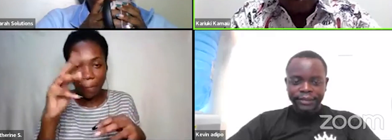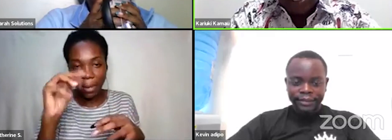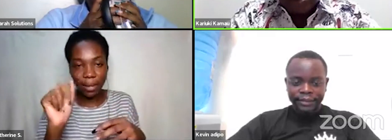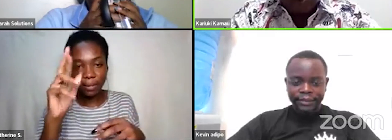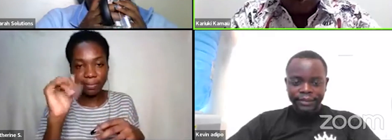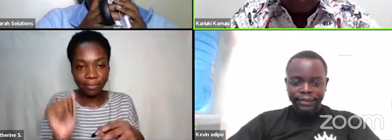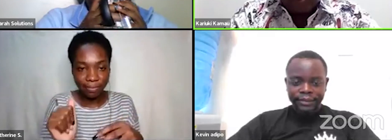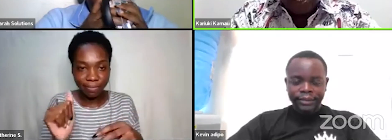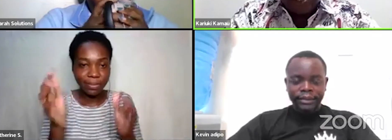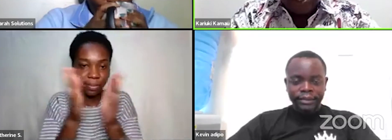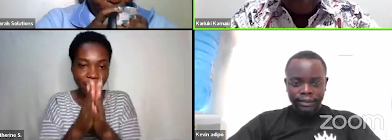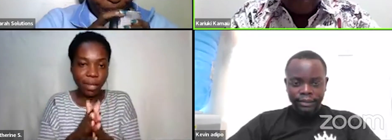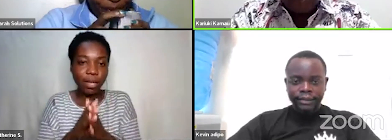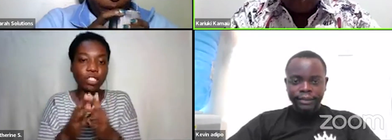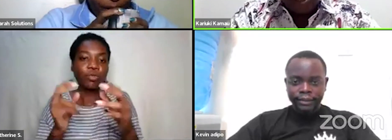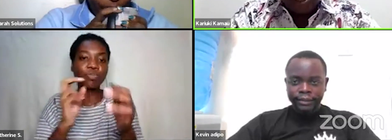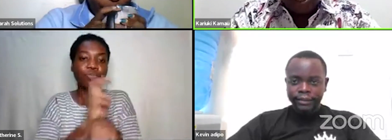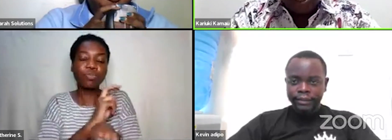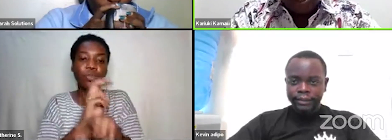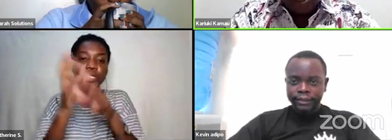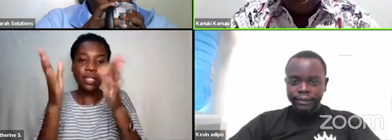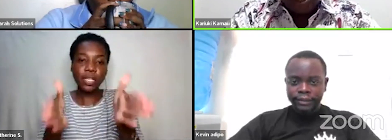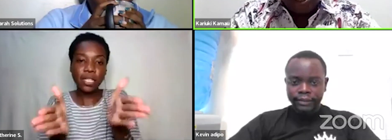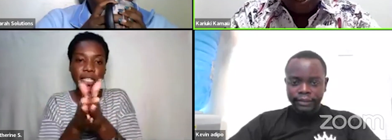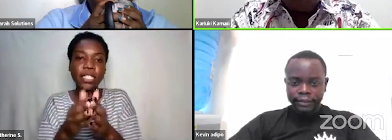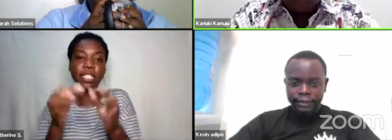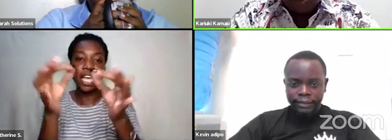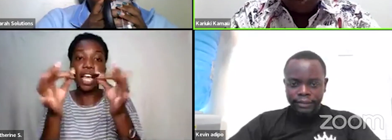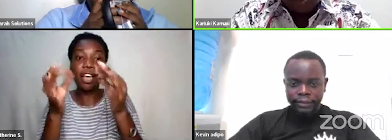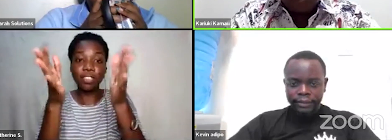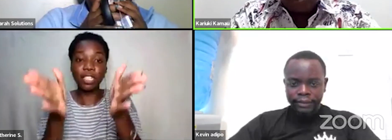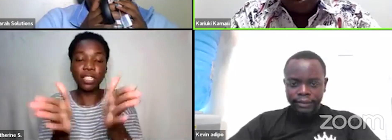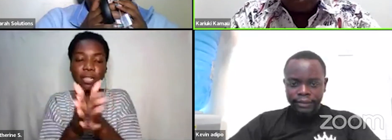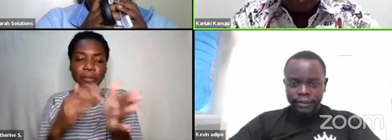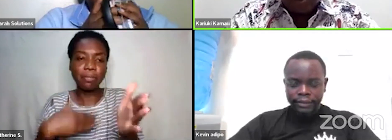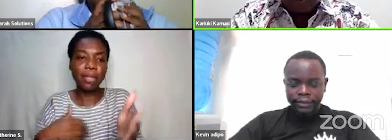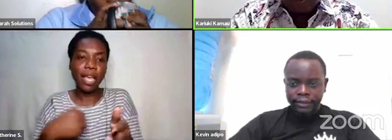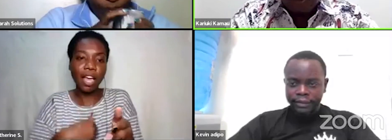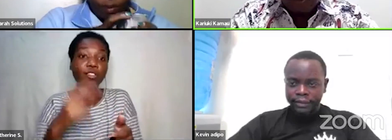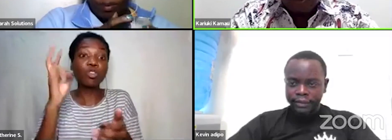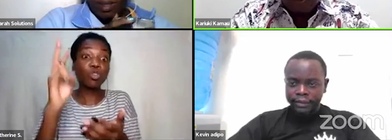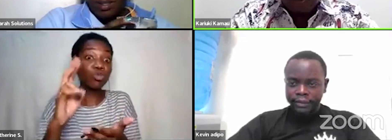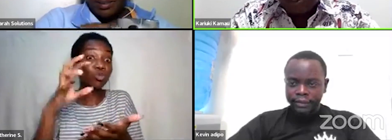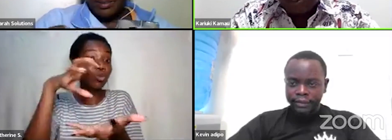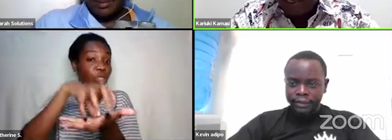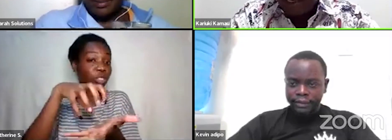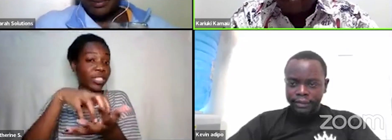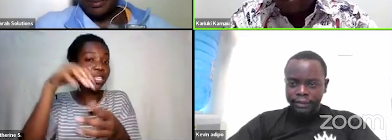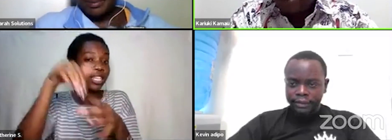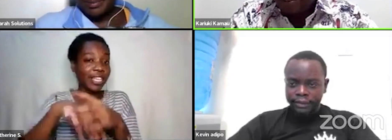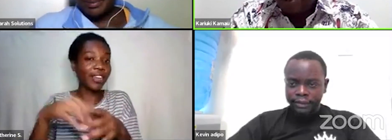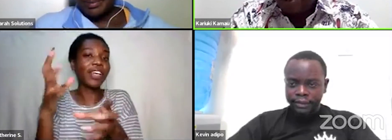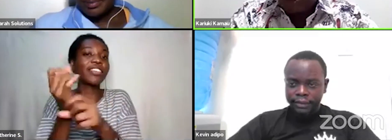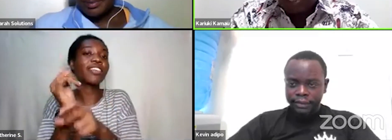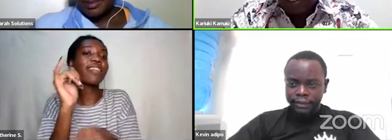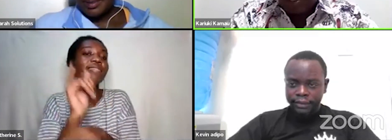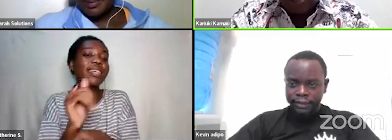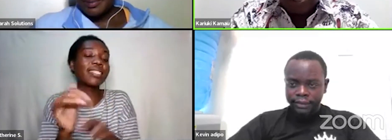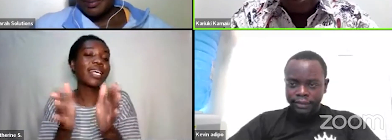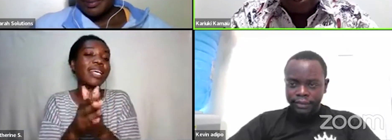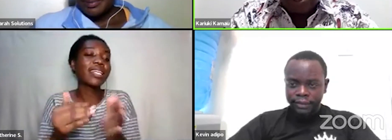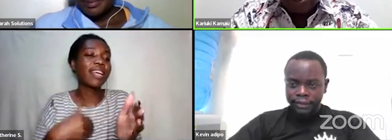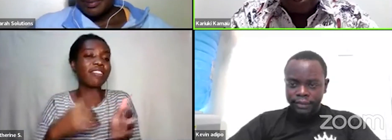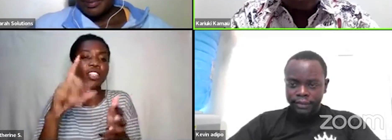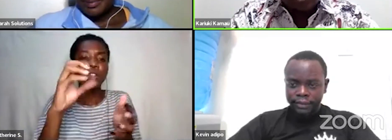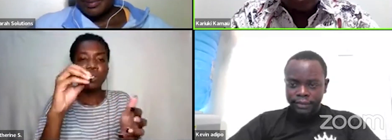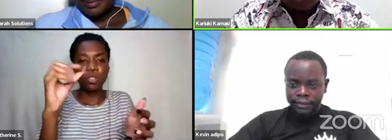come accountant. I was holding 2 positions in that organization as their lodge